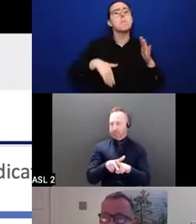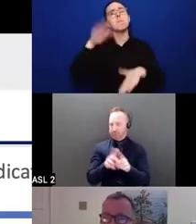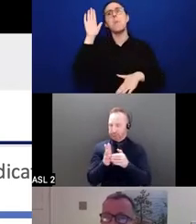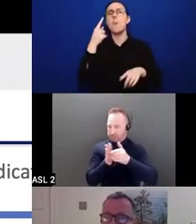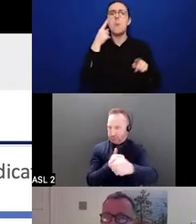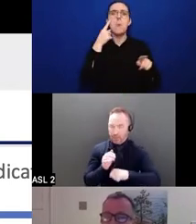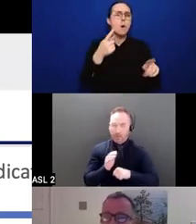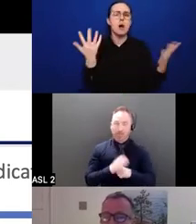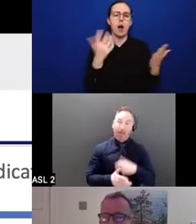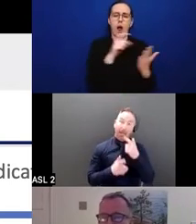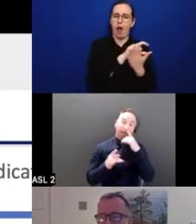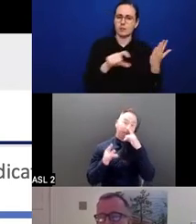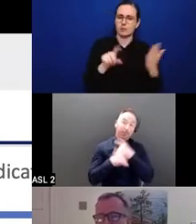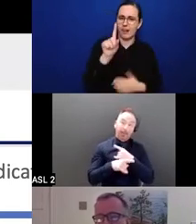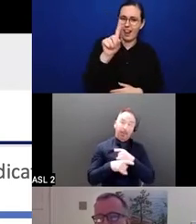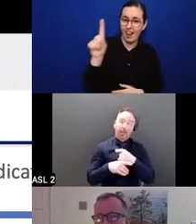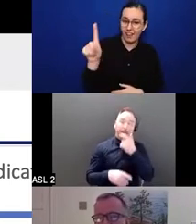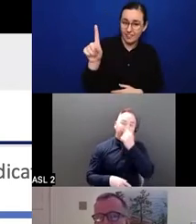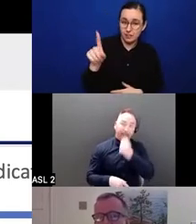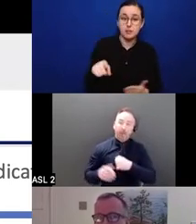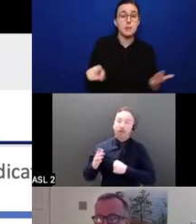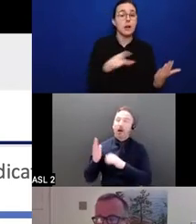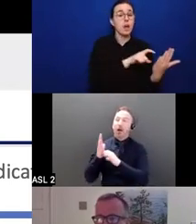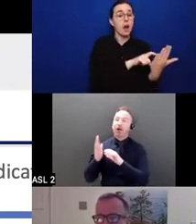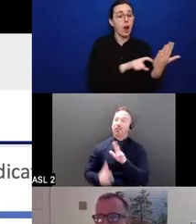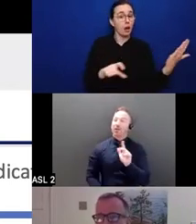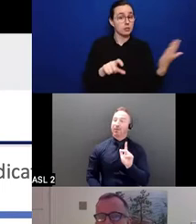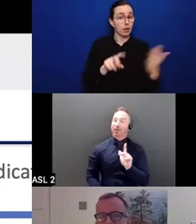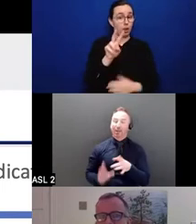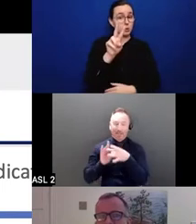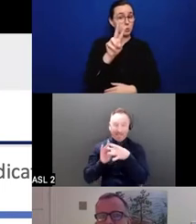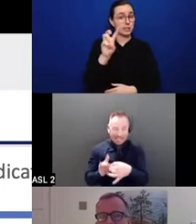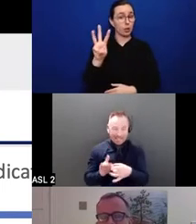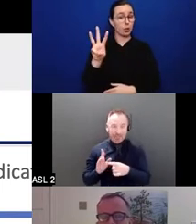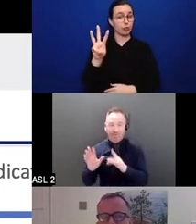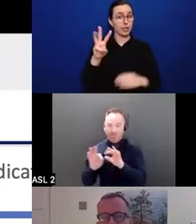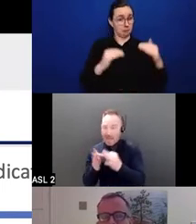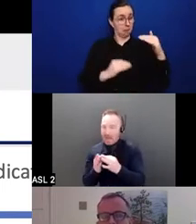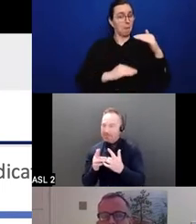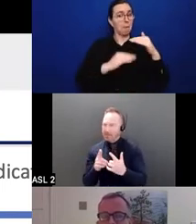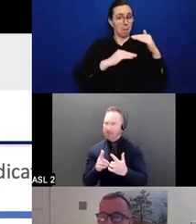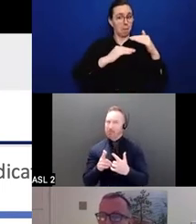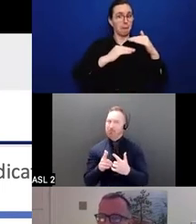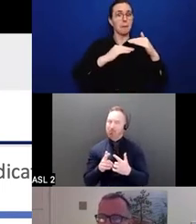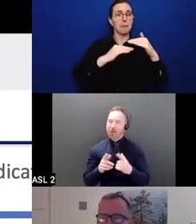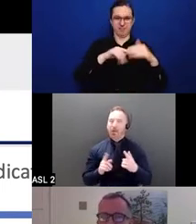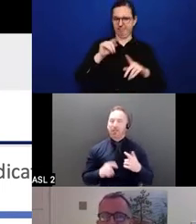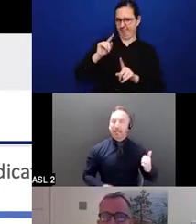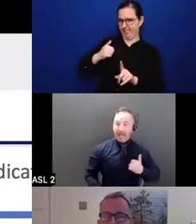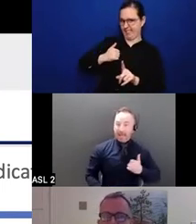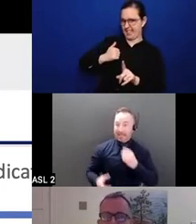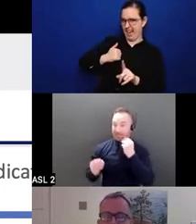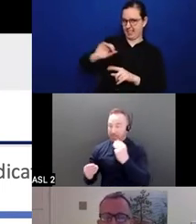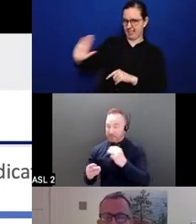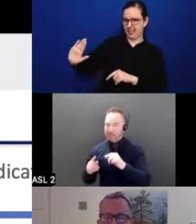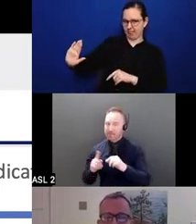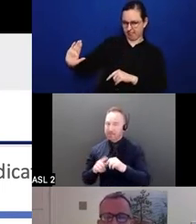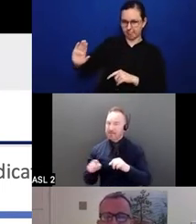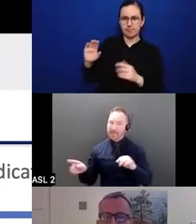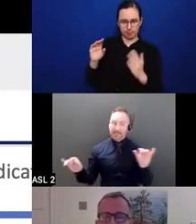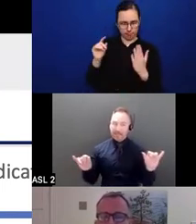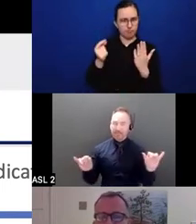around families is almost as frequent, which is different than the Canadian data at the subnational level. So at